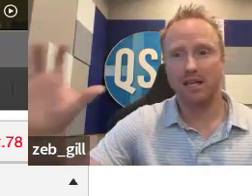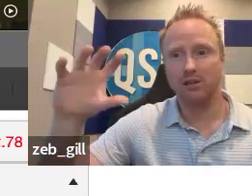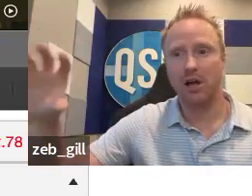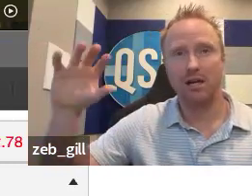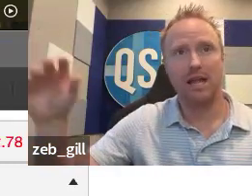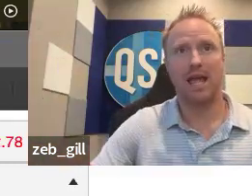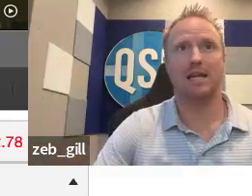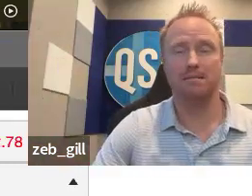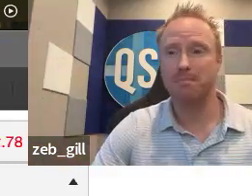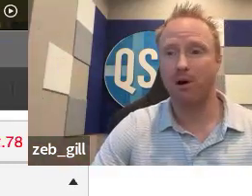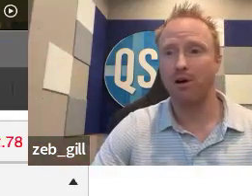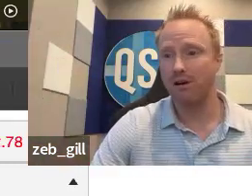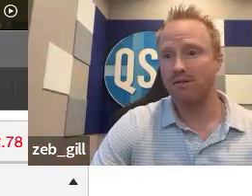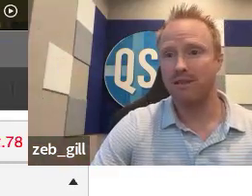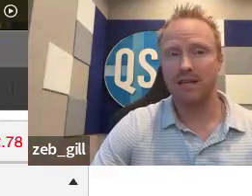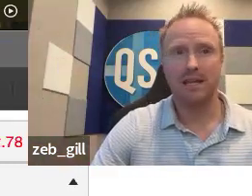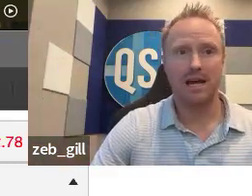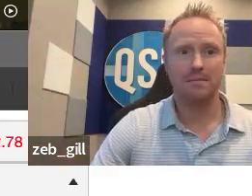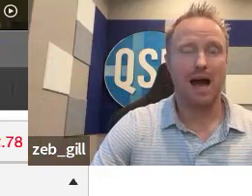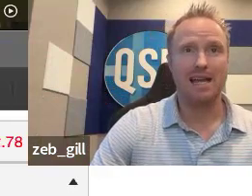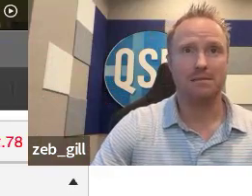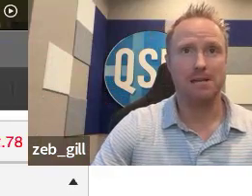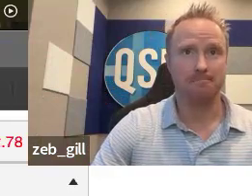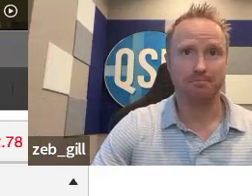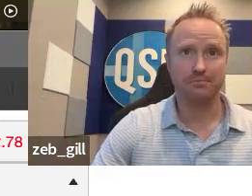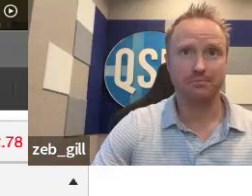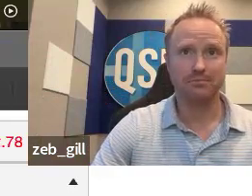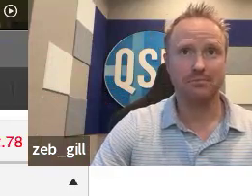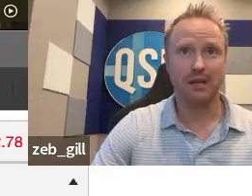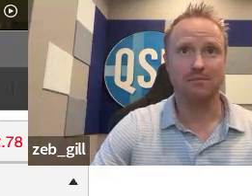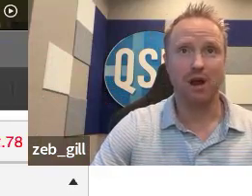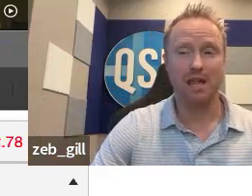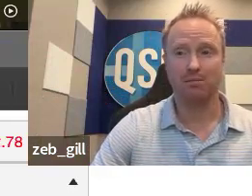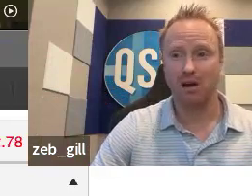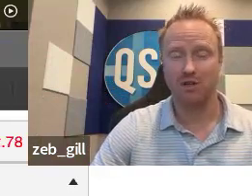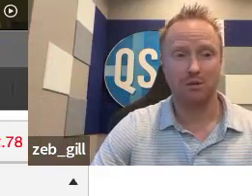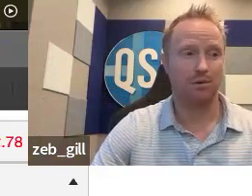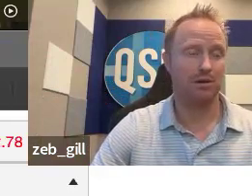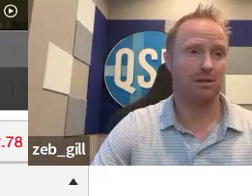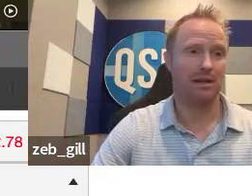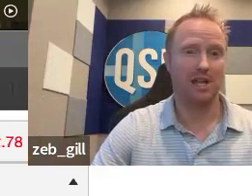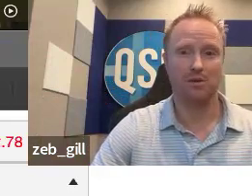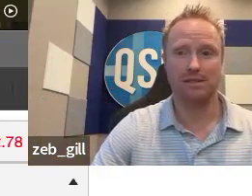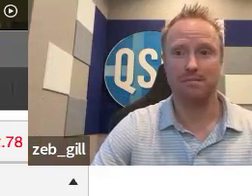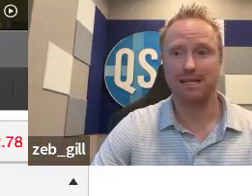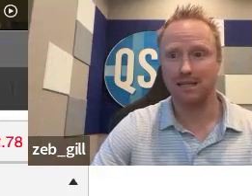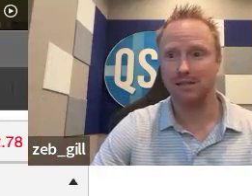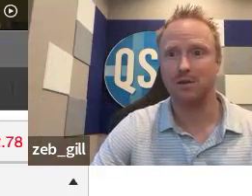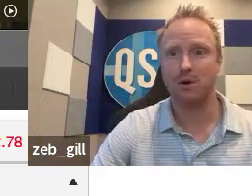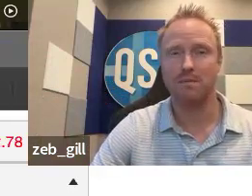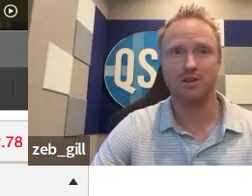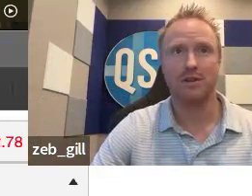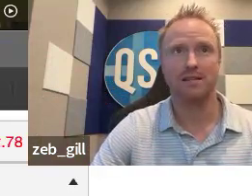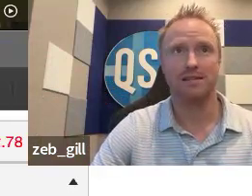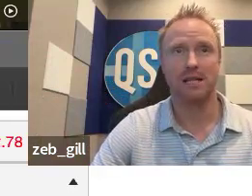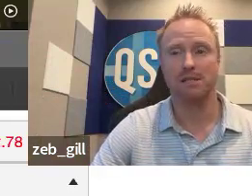to go ahead and get logged and be part of the ISP. Writing progress reports and annuals is a big deal.